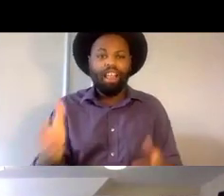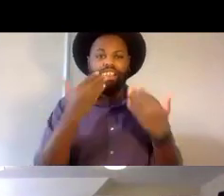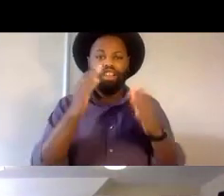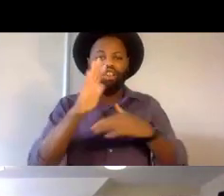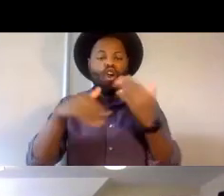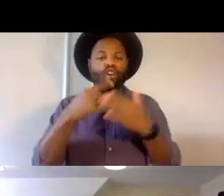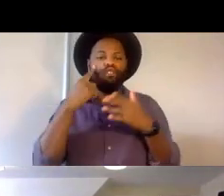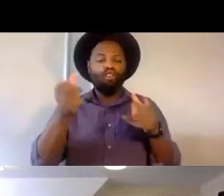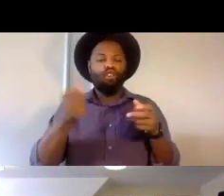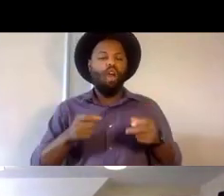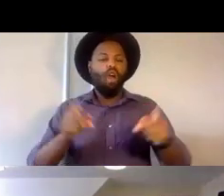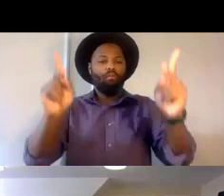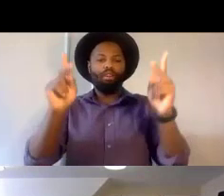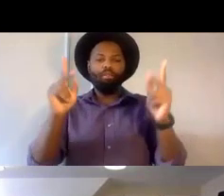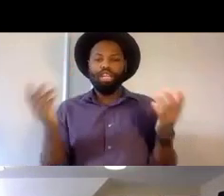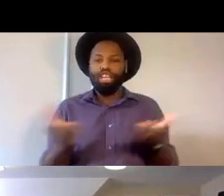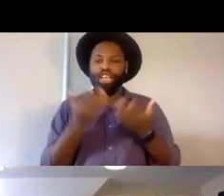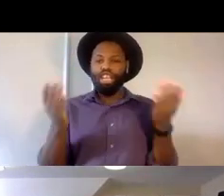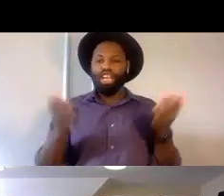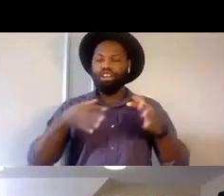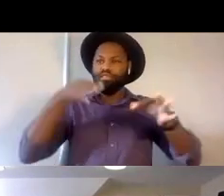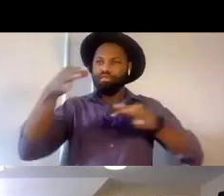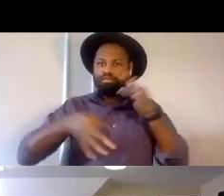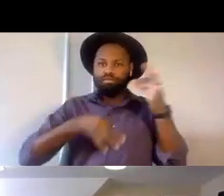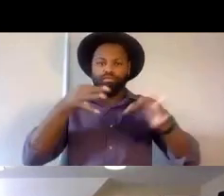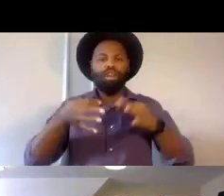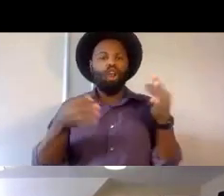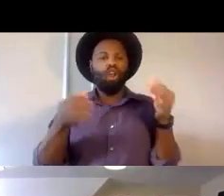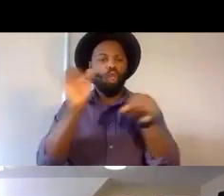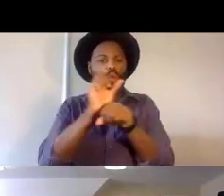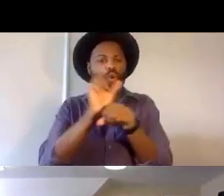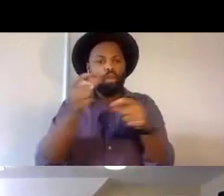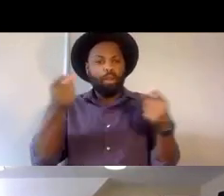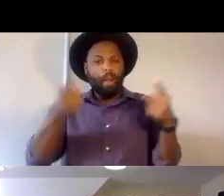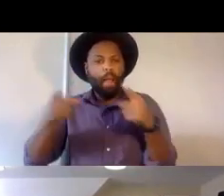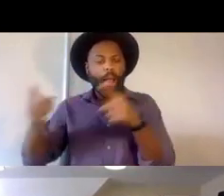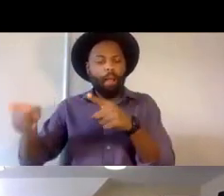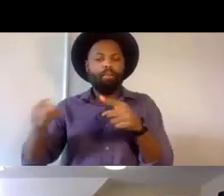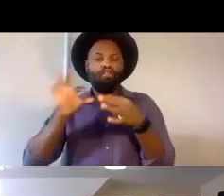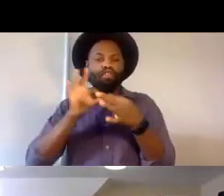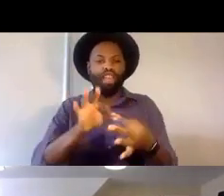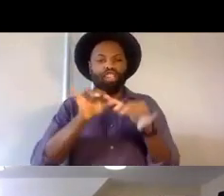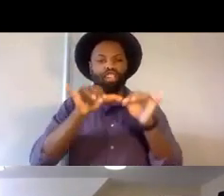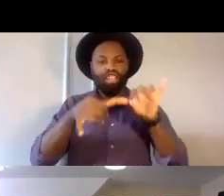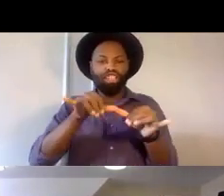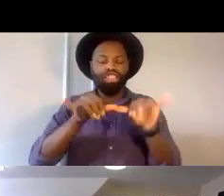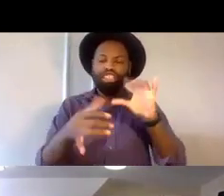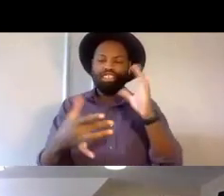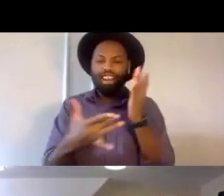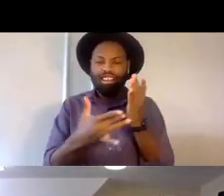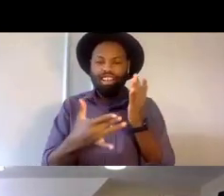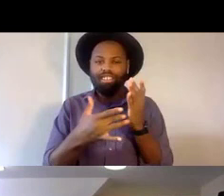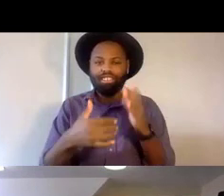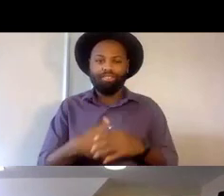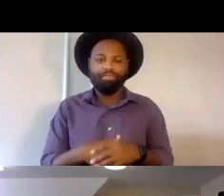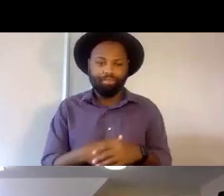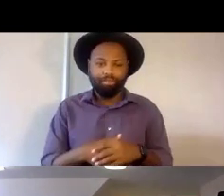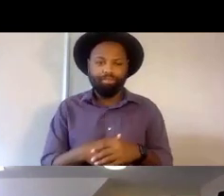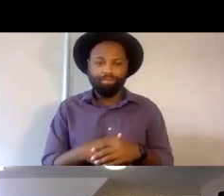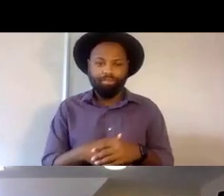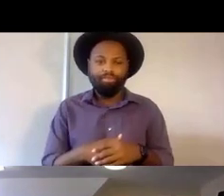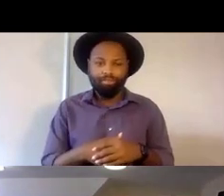here to tell you a bit about the work that's been going on in engineering technology. I have